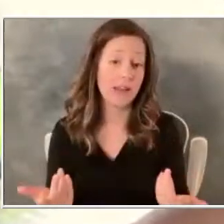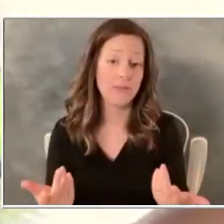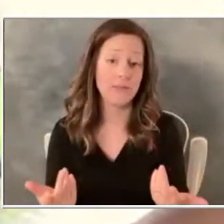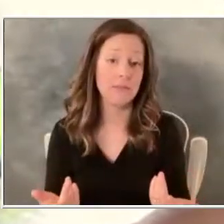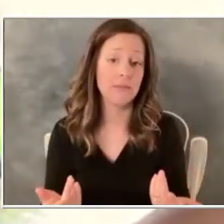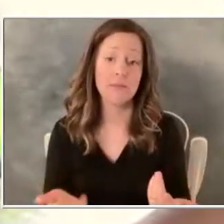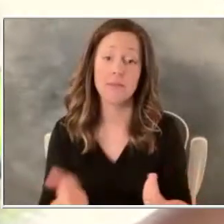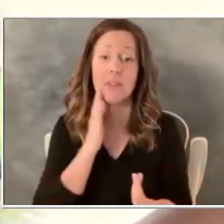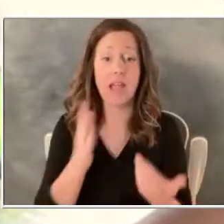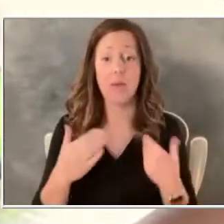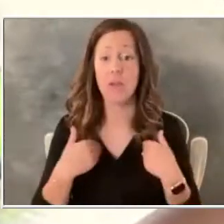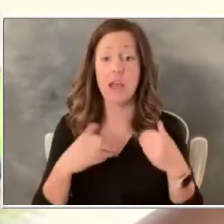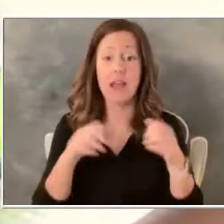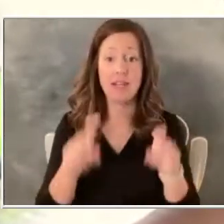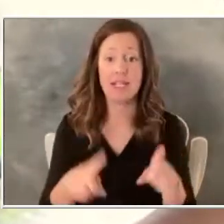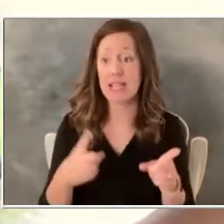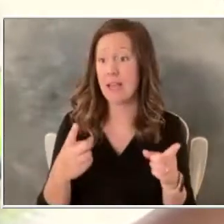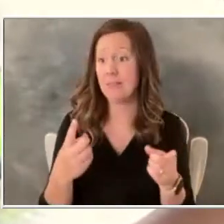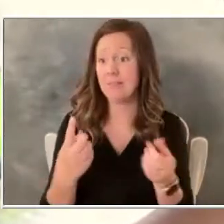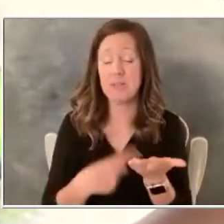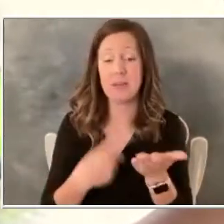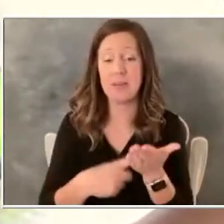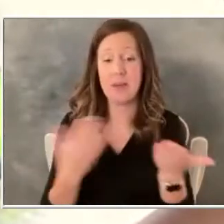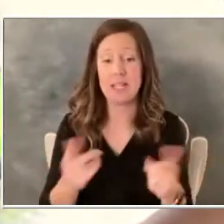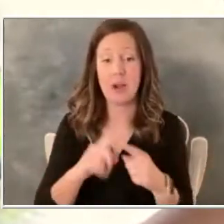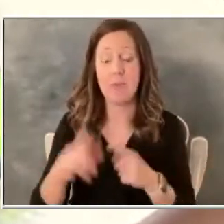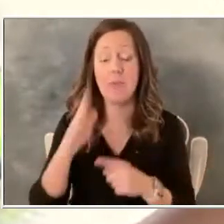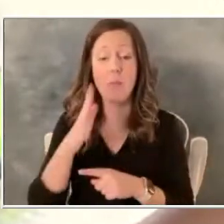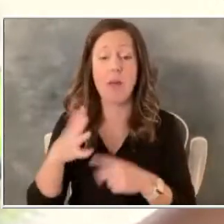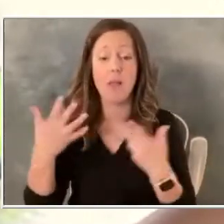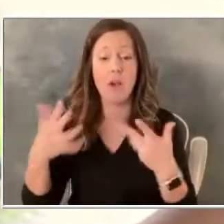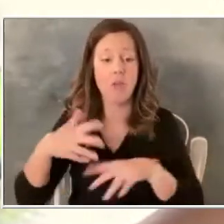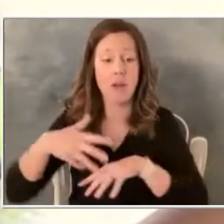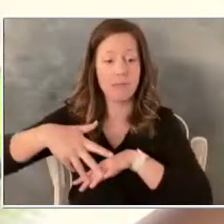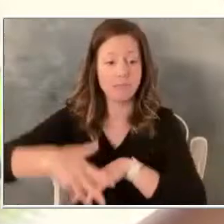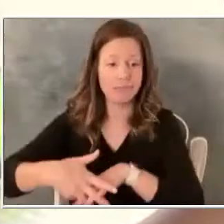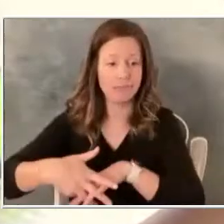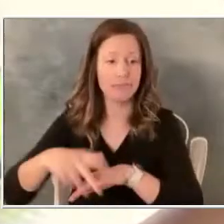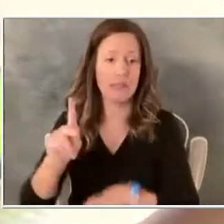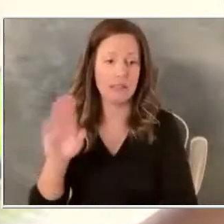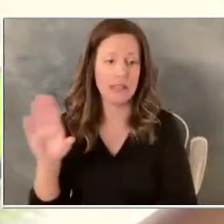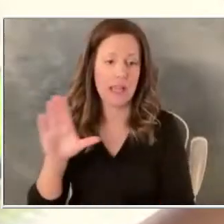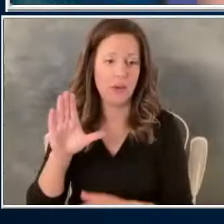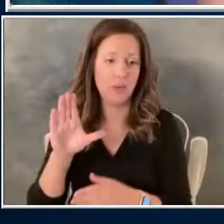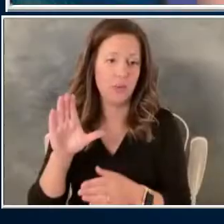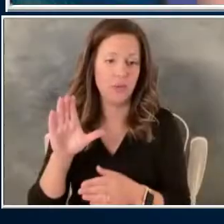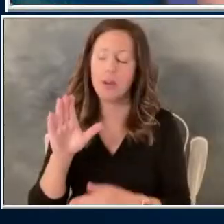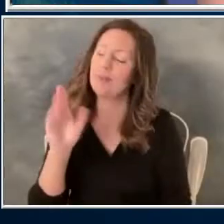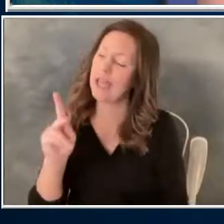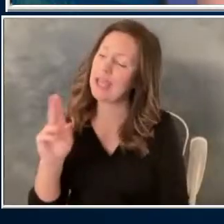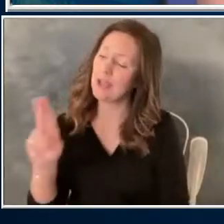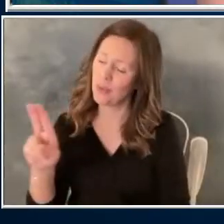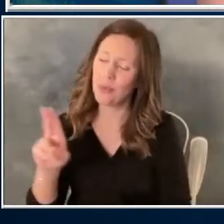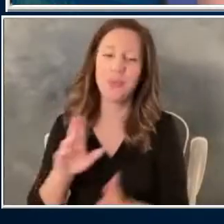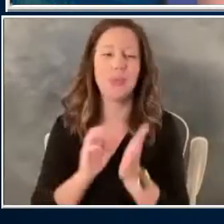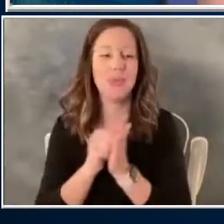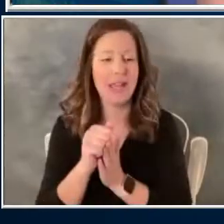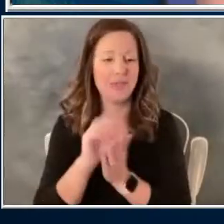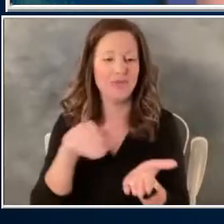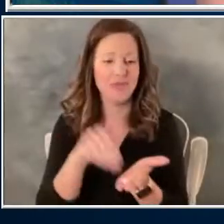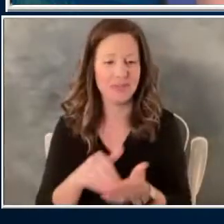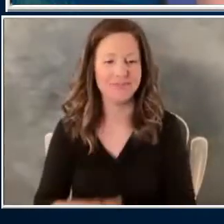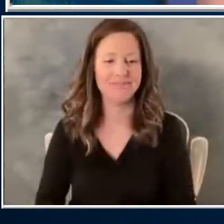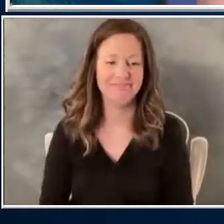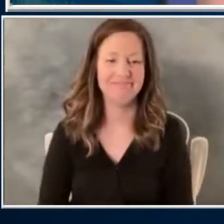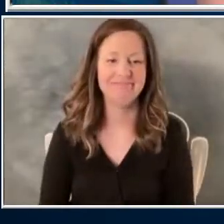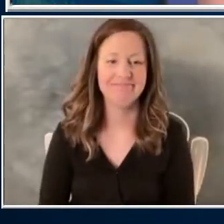an exam here or there, but I will be rooted at the KU Cancer Center. Well, we really like hearing that. Take us through one of